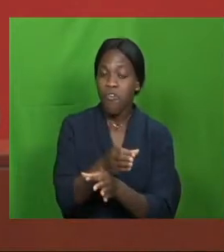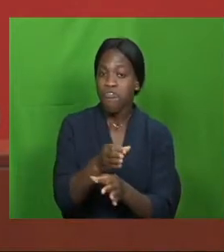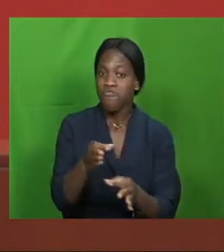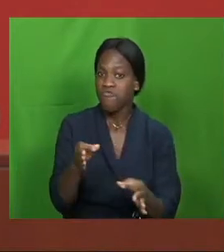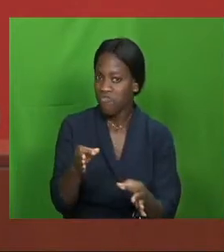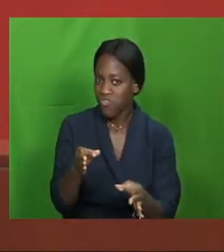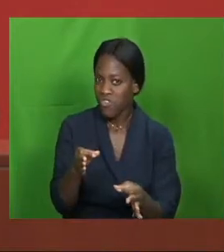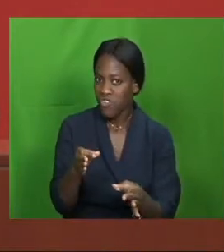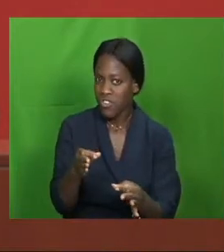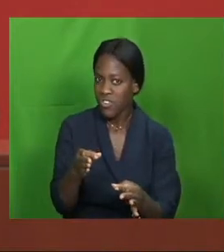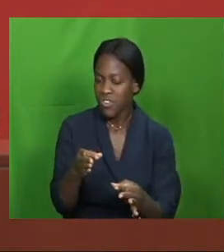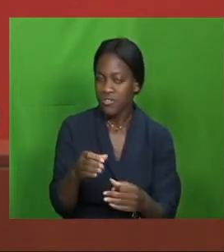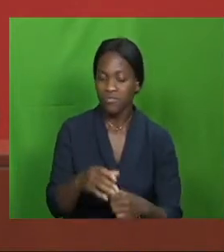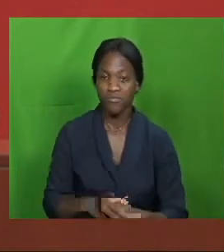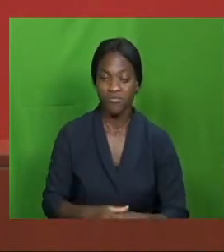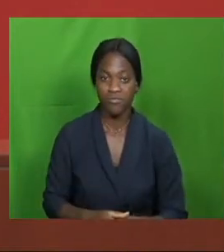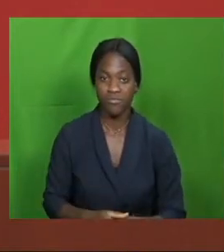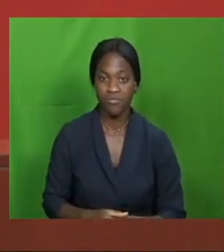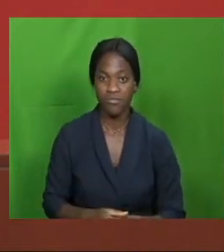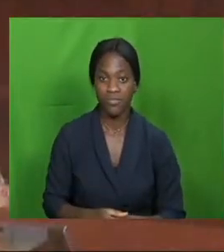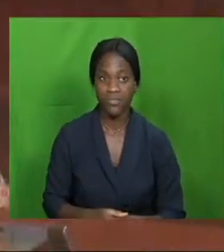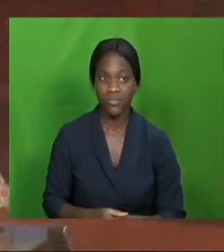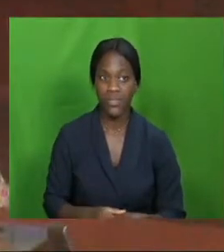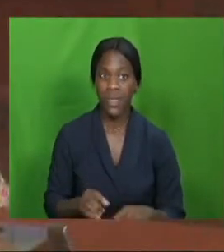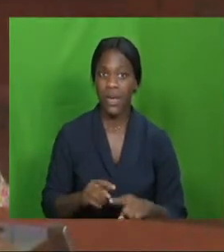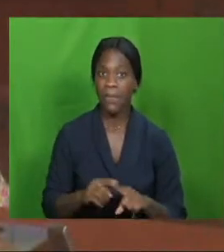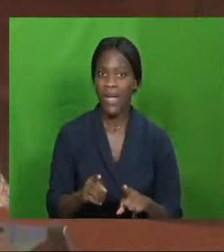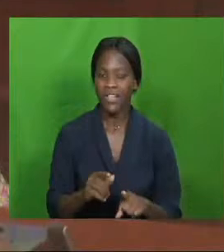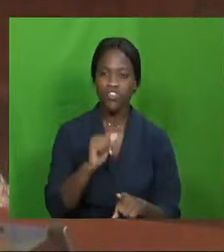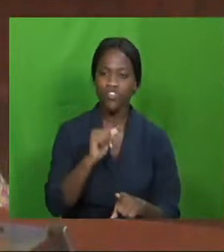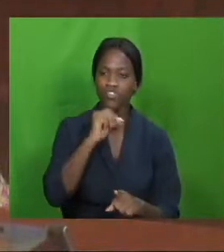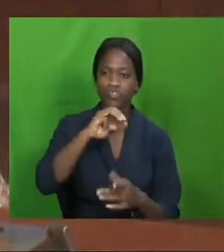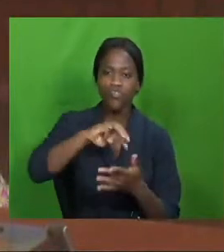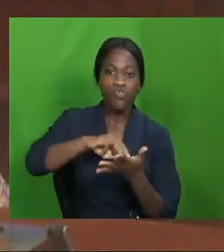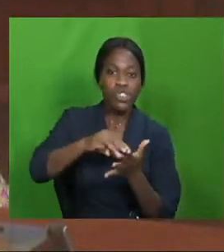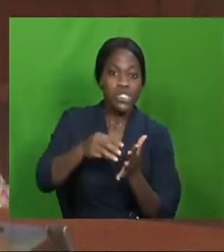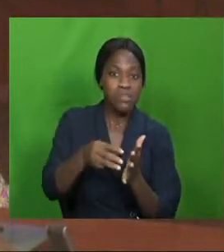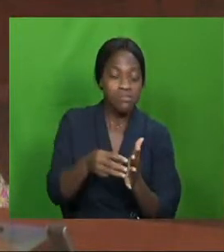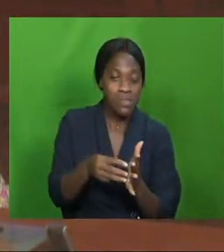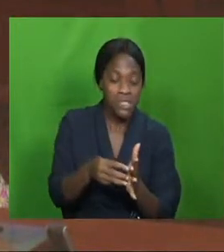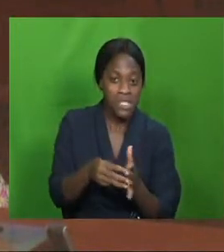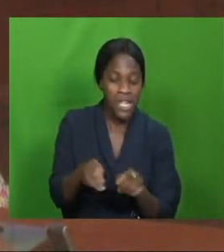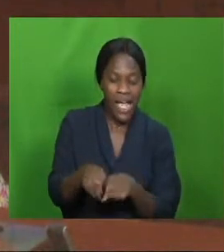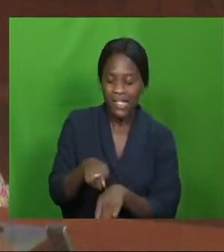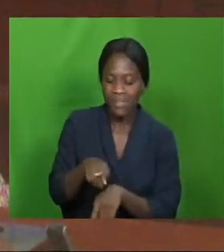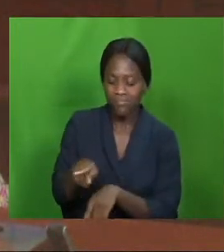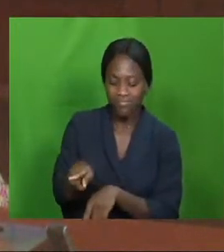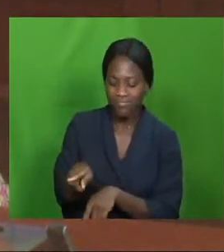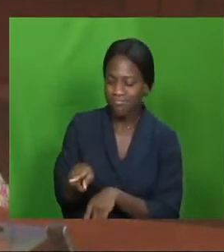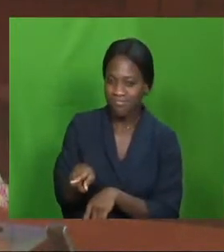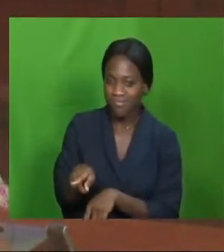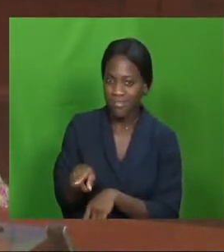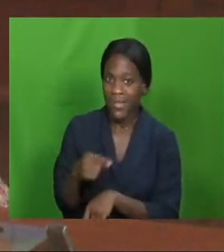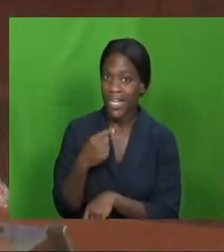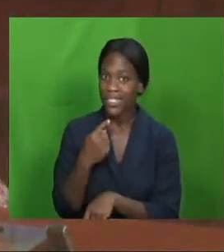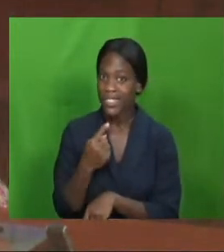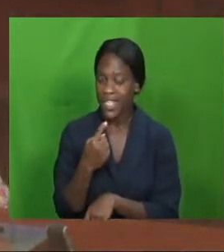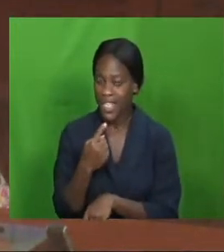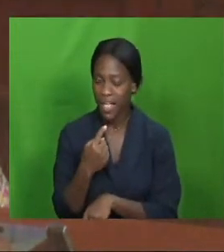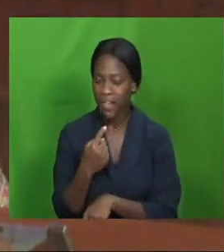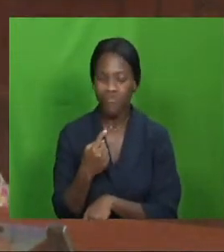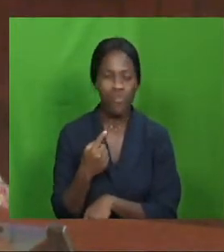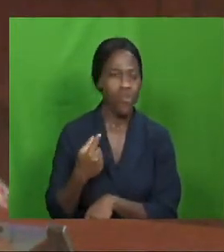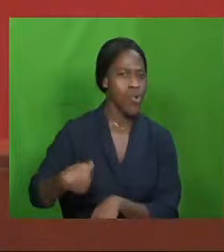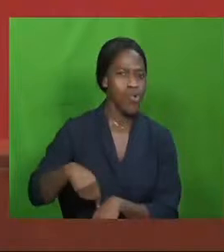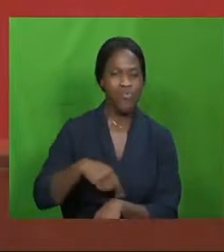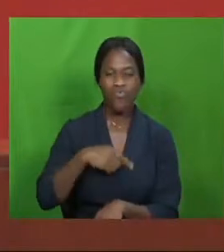laid. However, it does not mean, as the Majority Leader sought to imply, that this House cannot